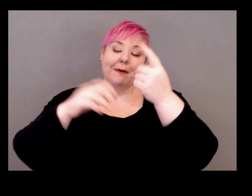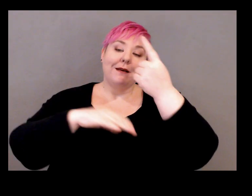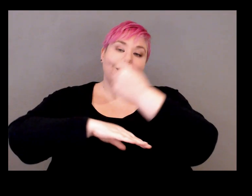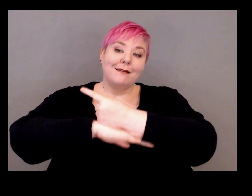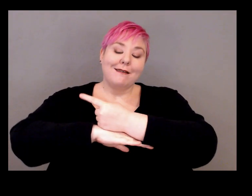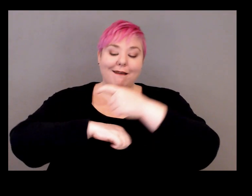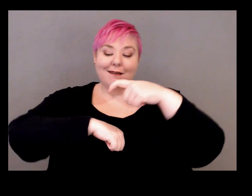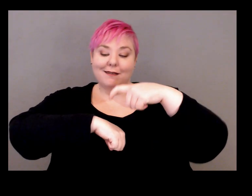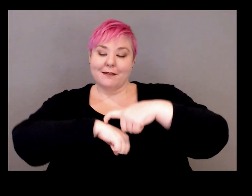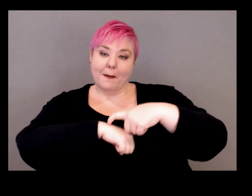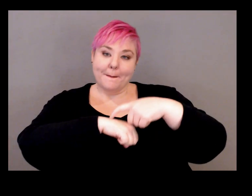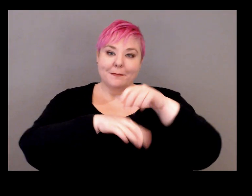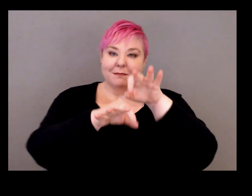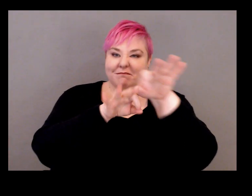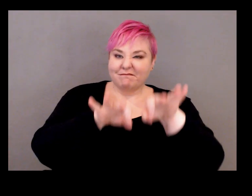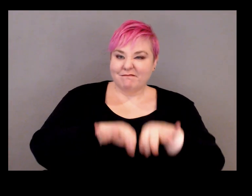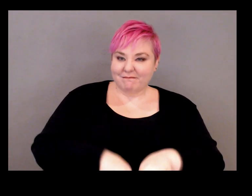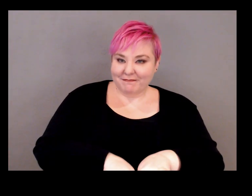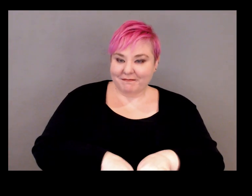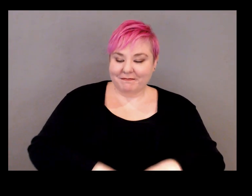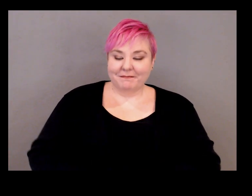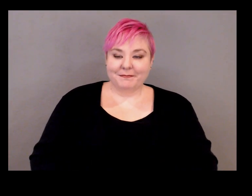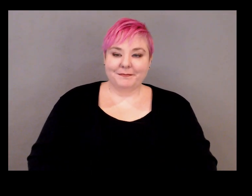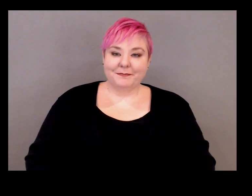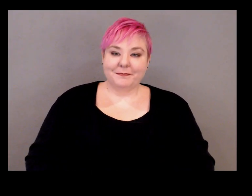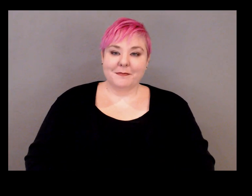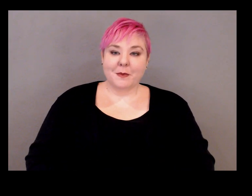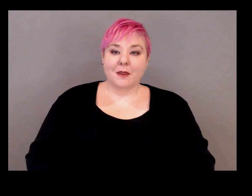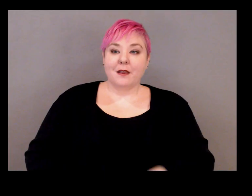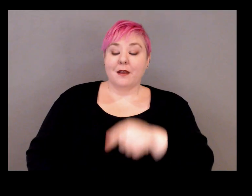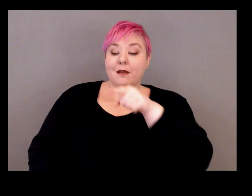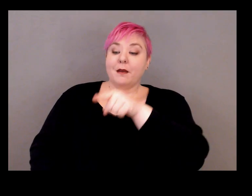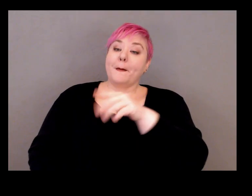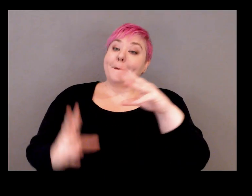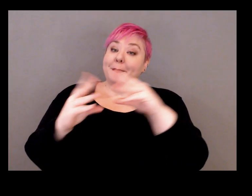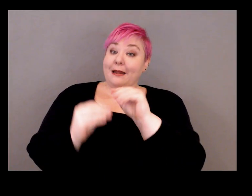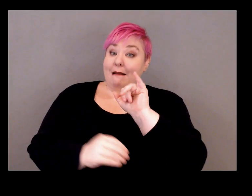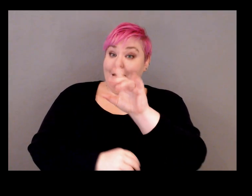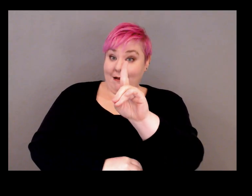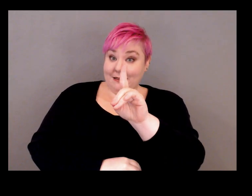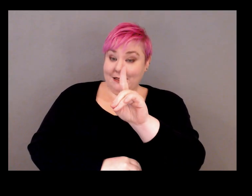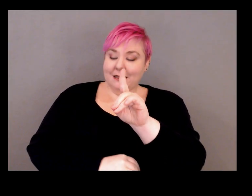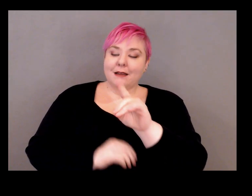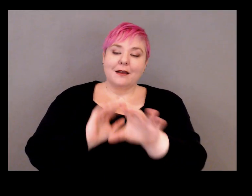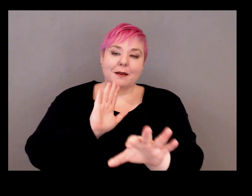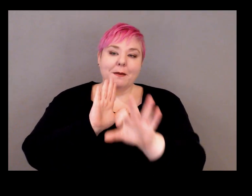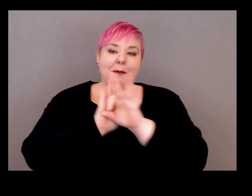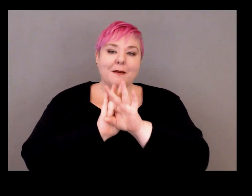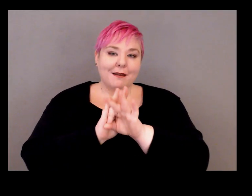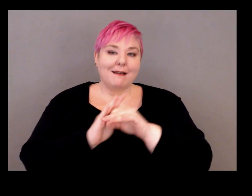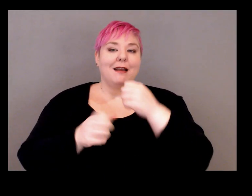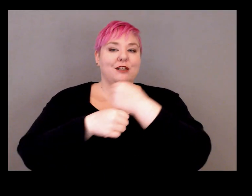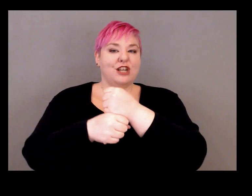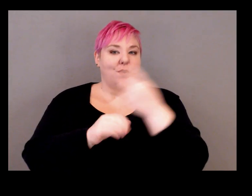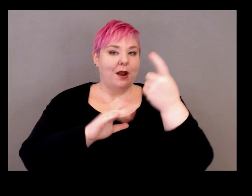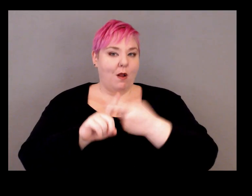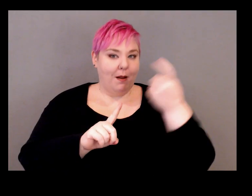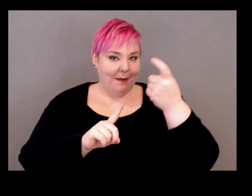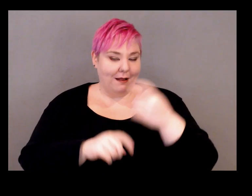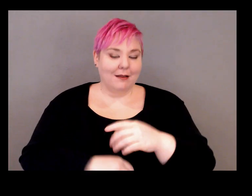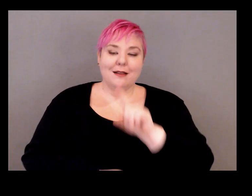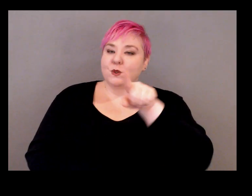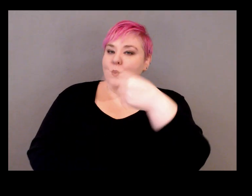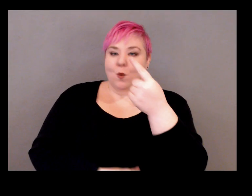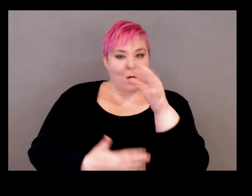topic, date, time, and details. Under Meeting ID, be sure to select Generate Automatically. This is the